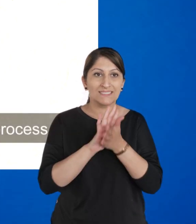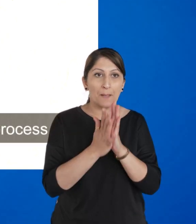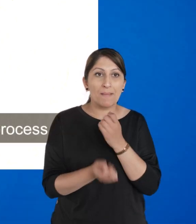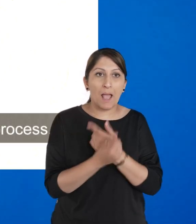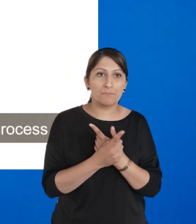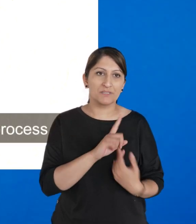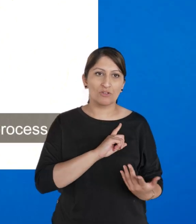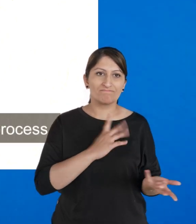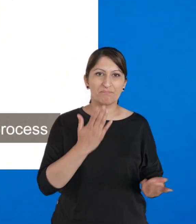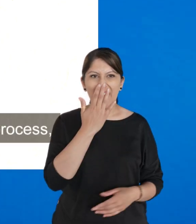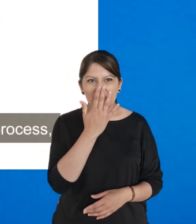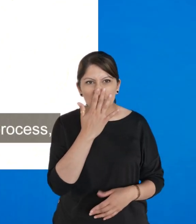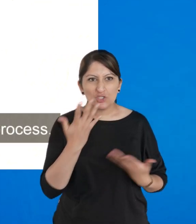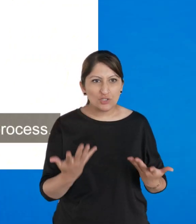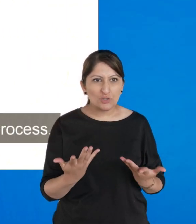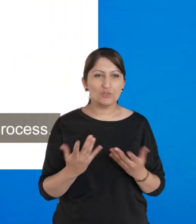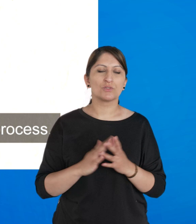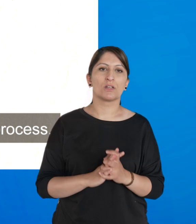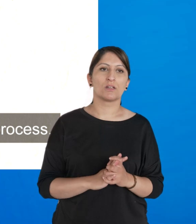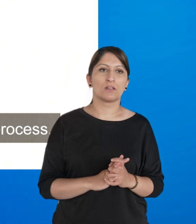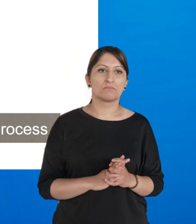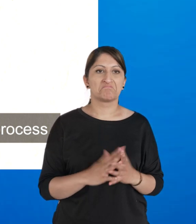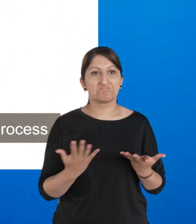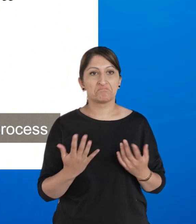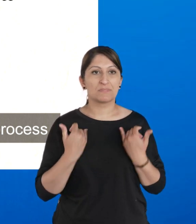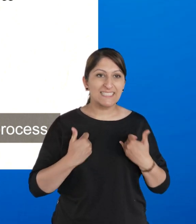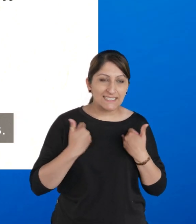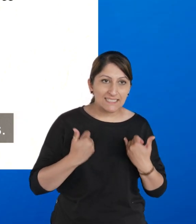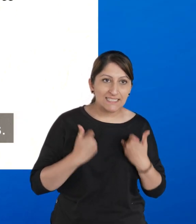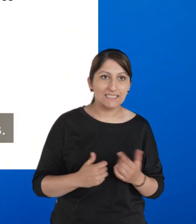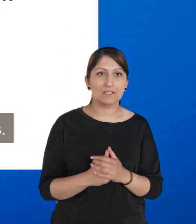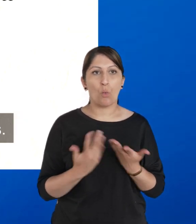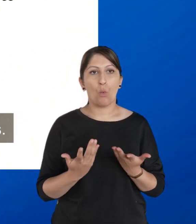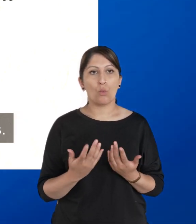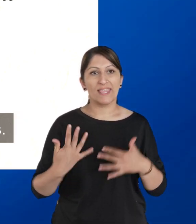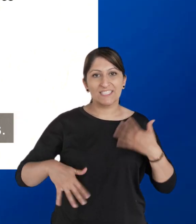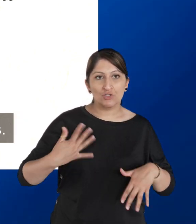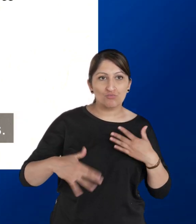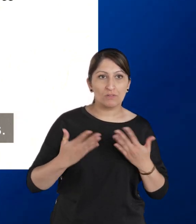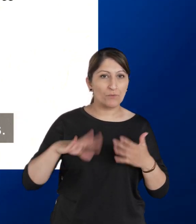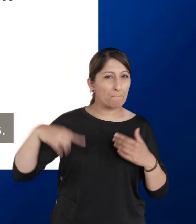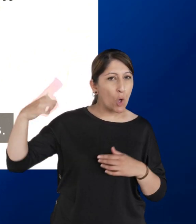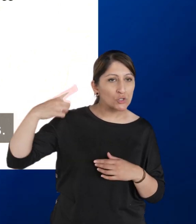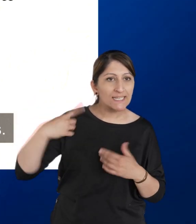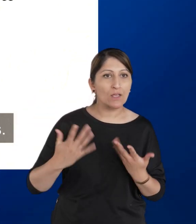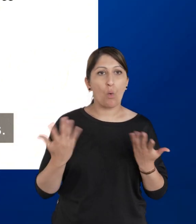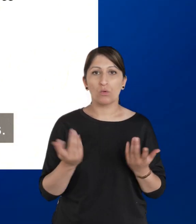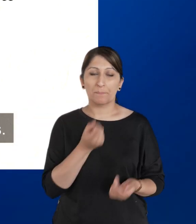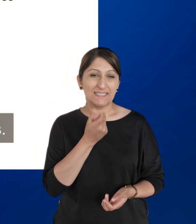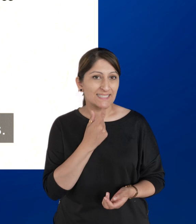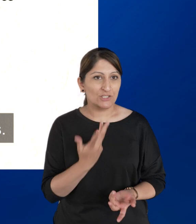The damage can occur as a result of the normal aging process, disease or injury from noise or